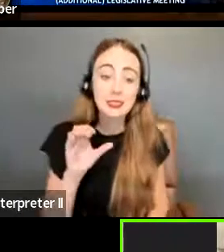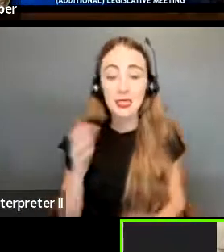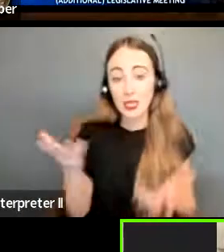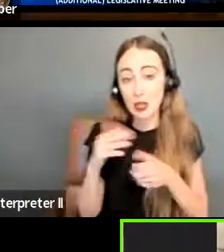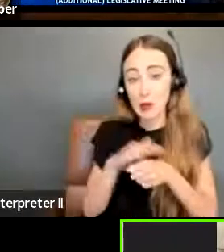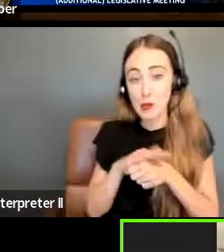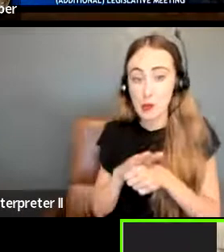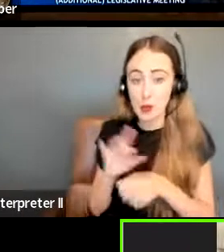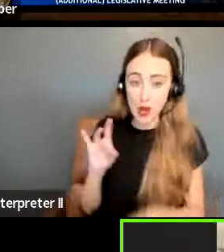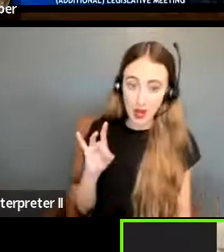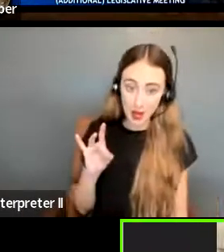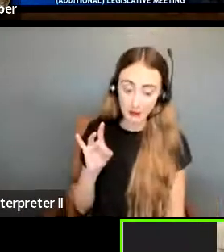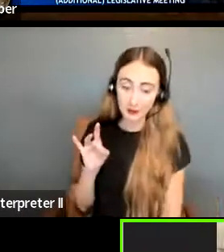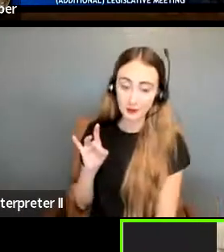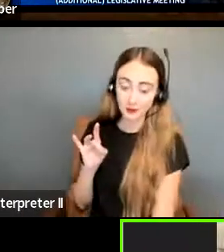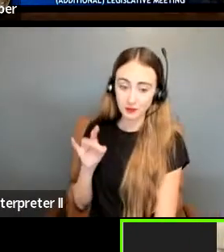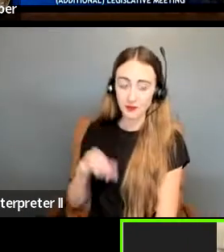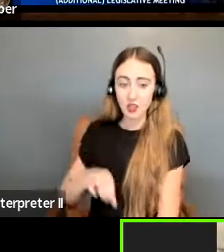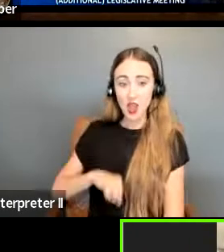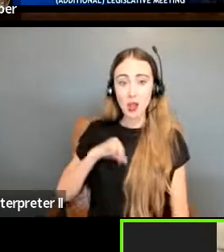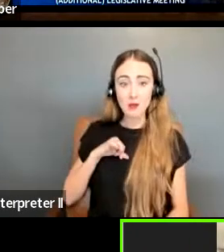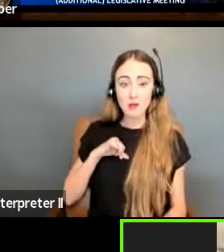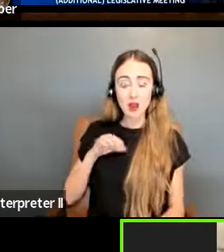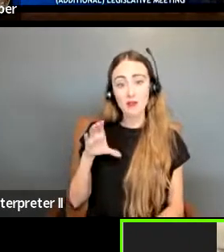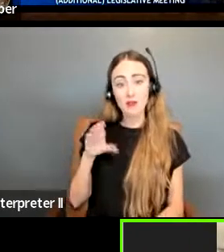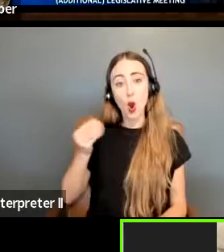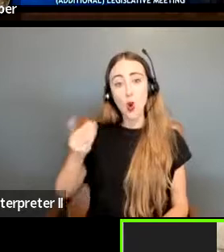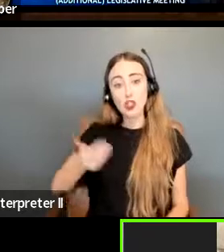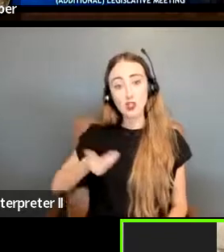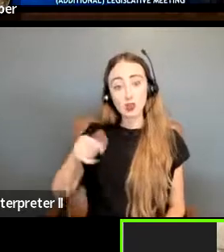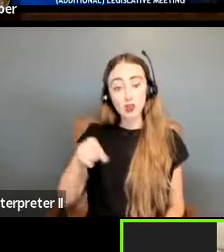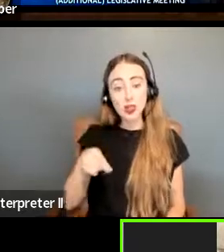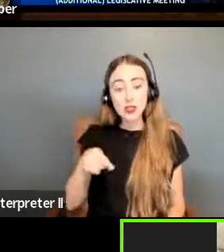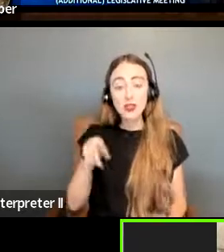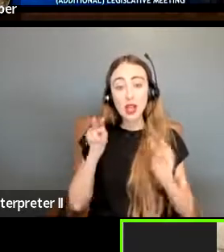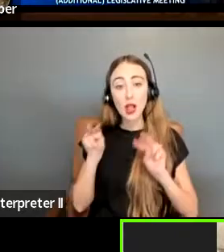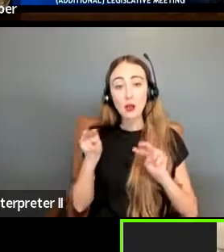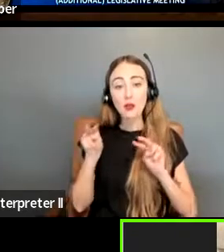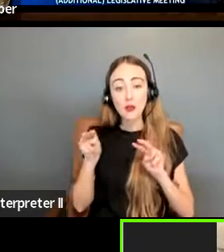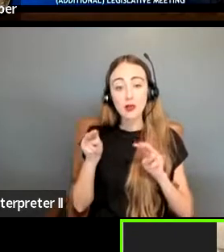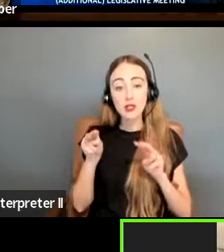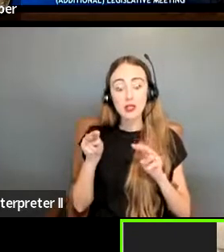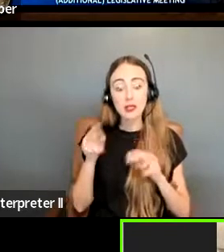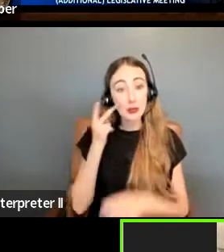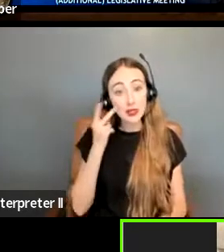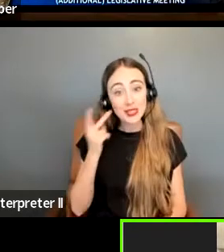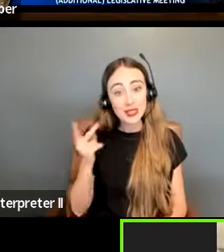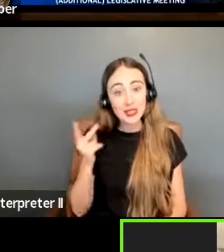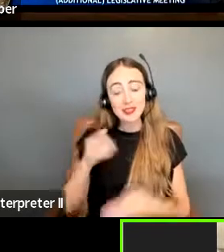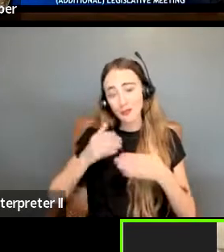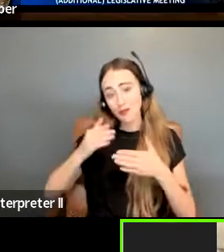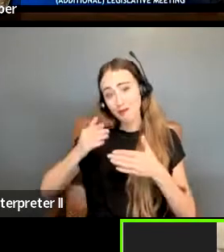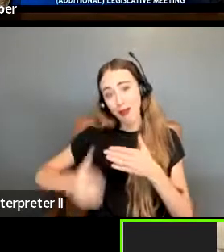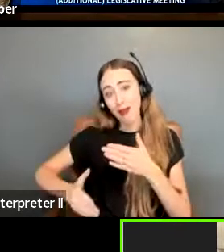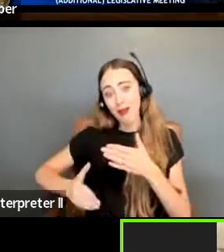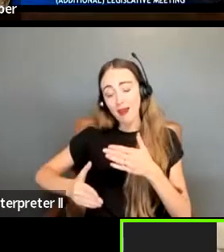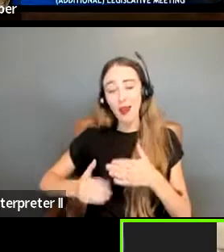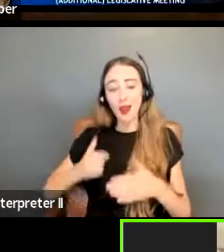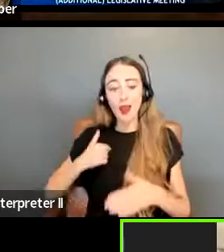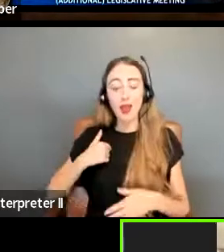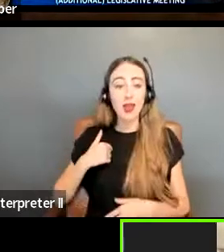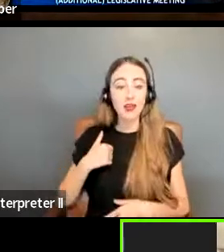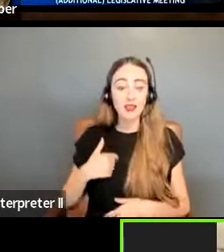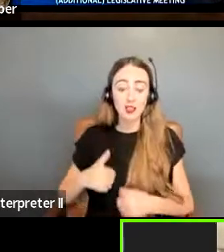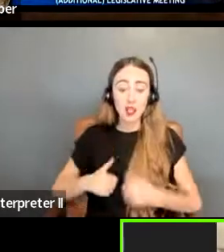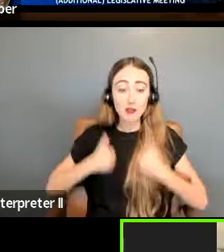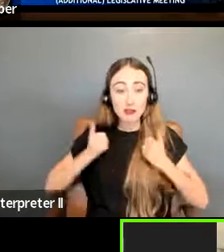8. I'm proud to have co-introduced this. I look forward to seeing this to the finish line, and also ensuring that